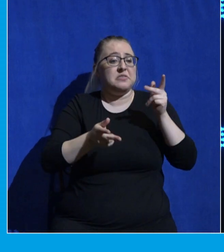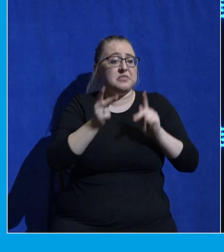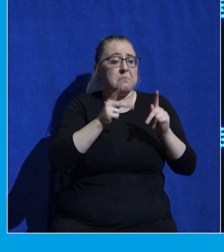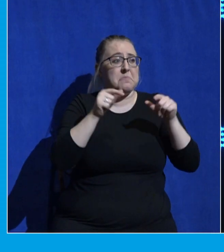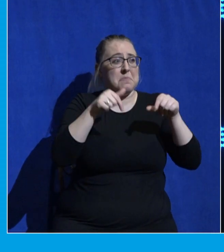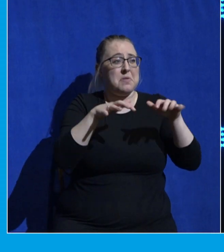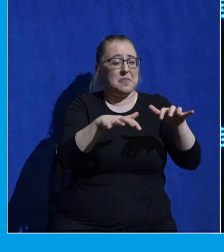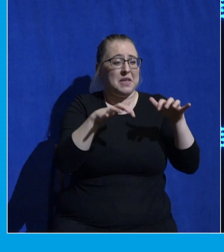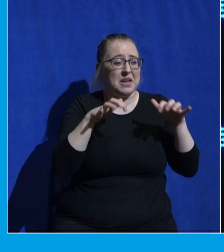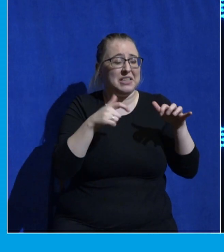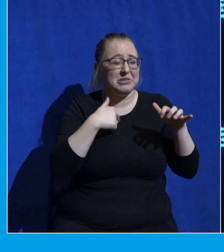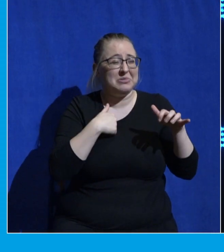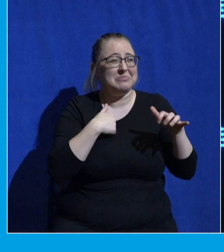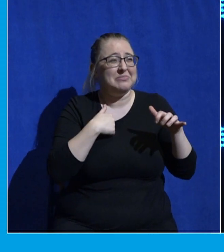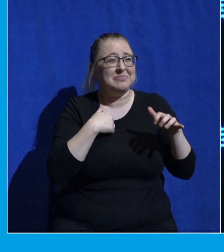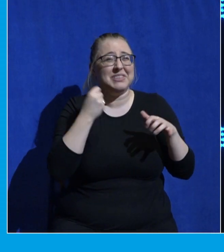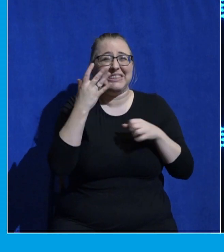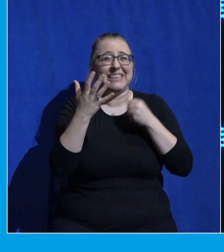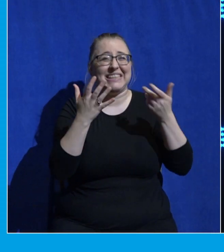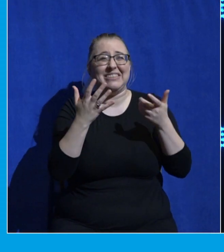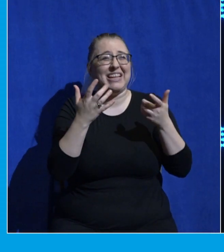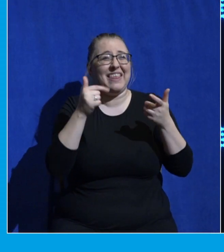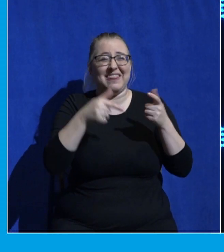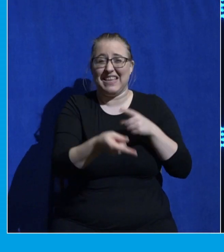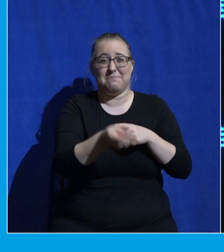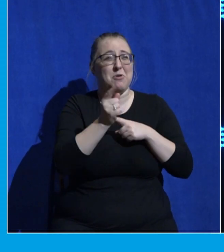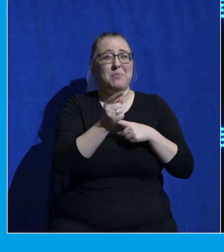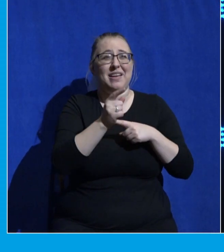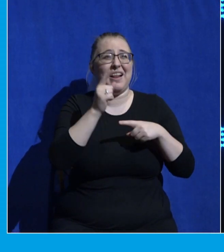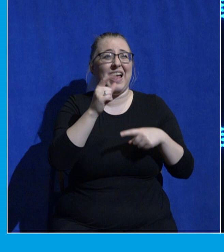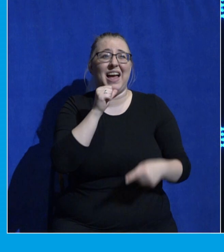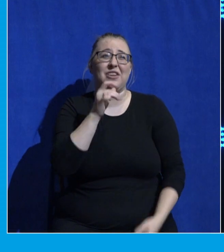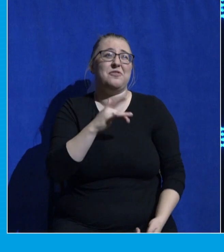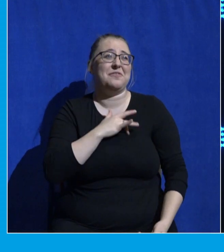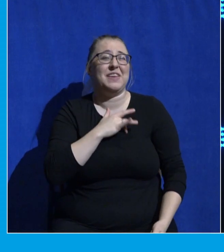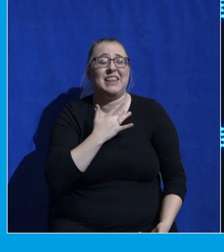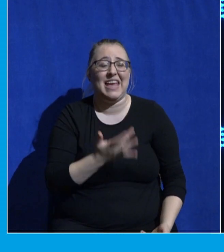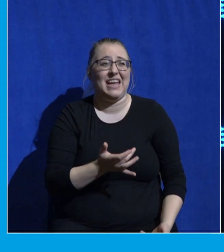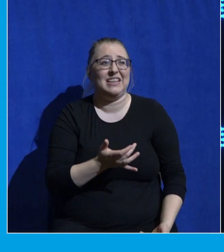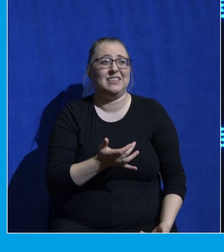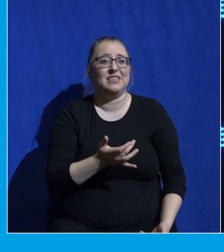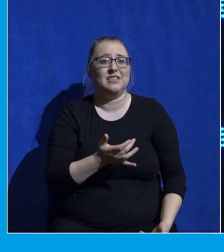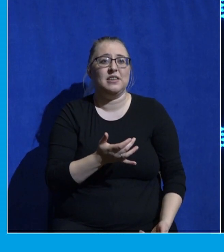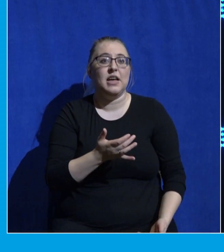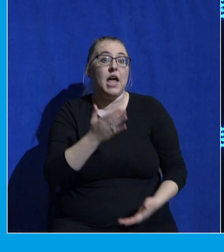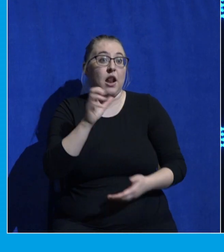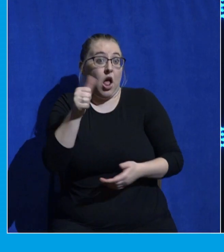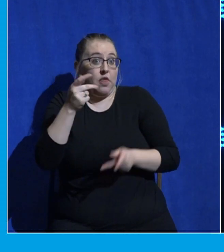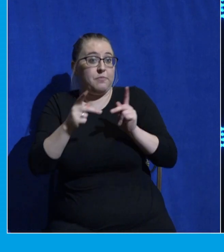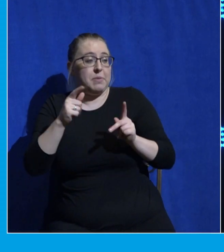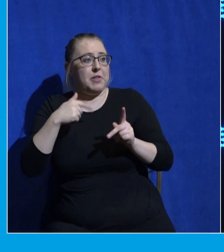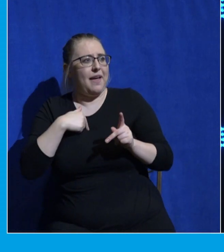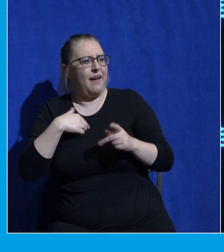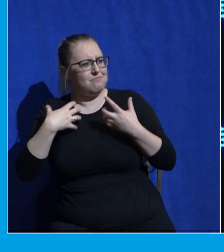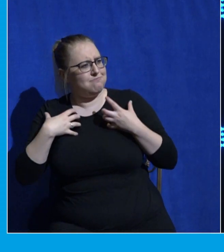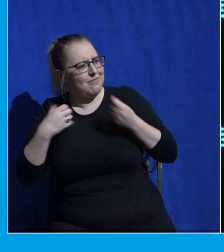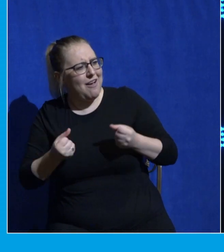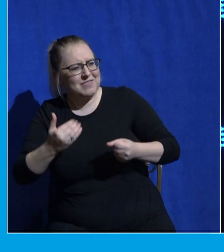God that they have a hard time singing in a moment. And there are going to be some people in the crowd who are very confident about the things that they